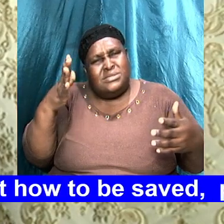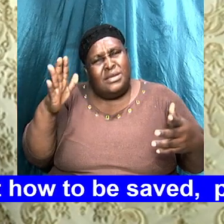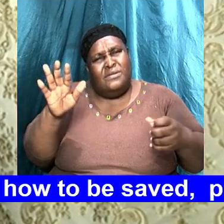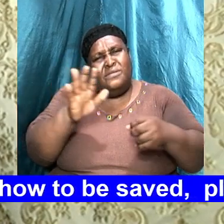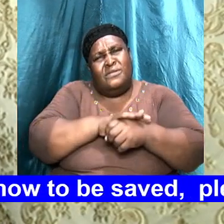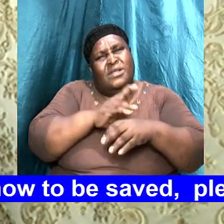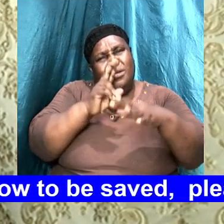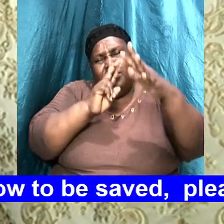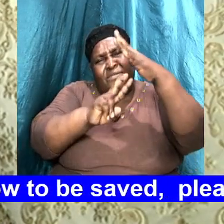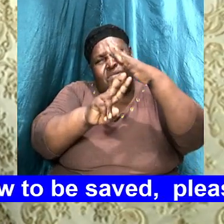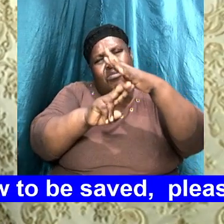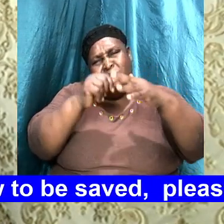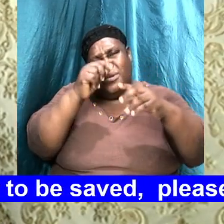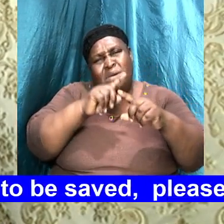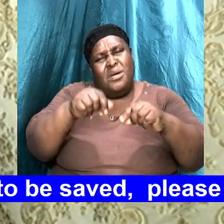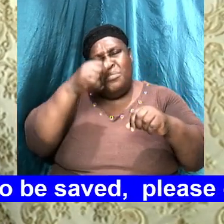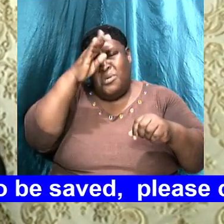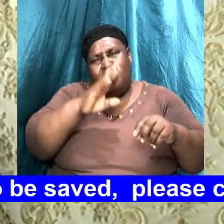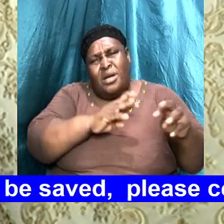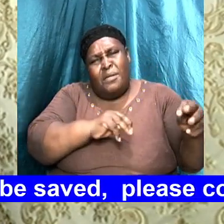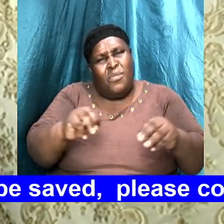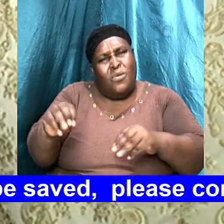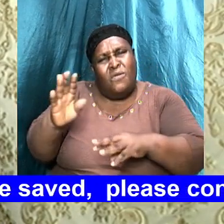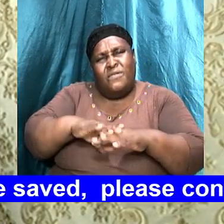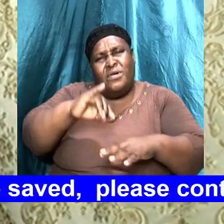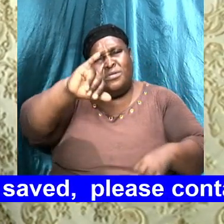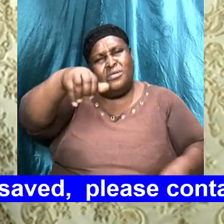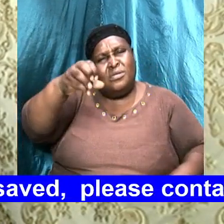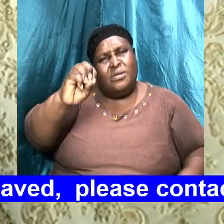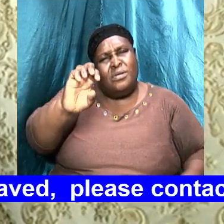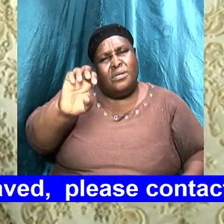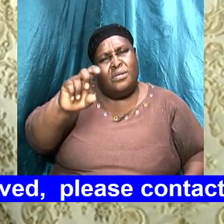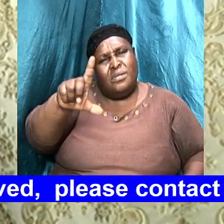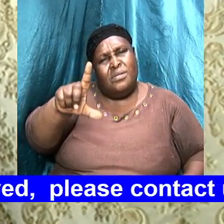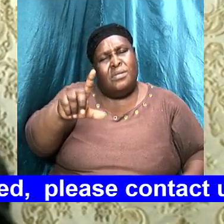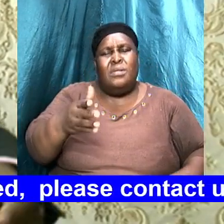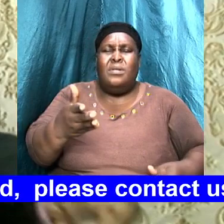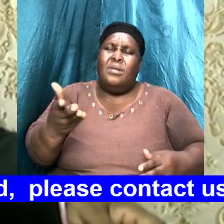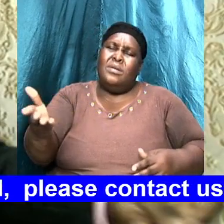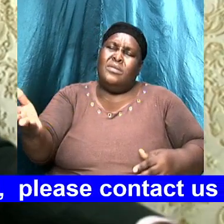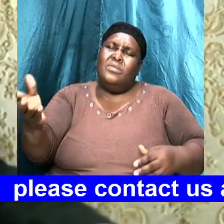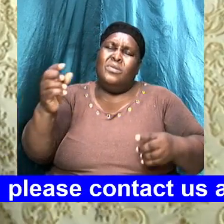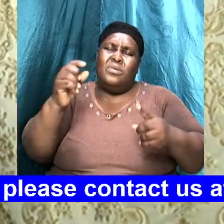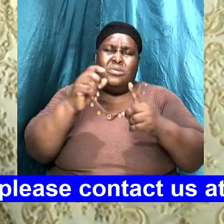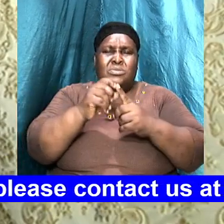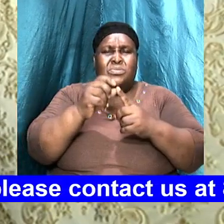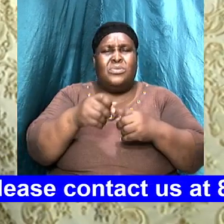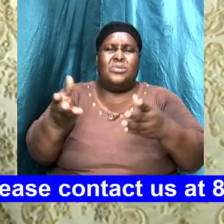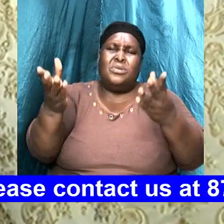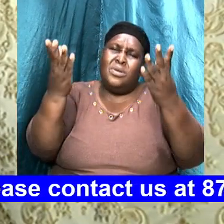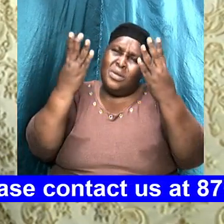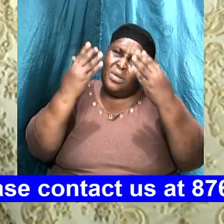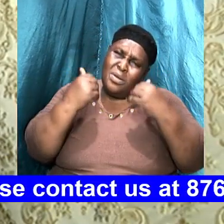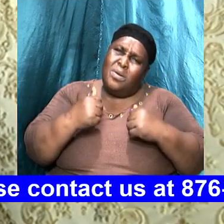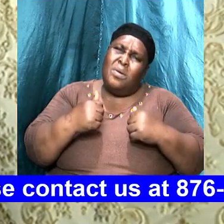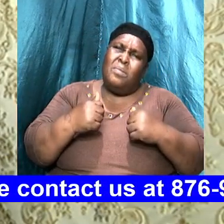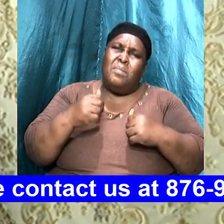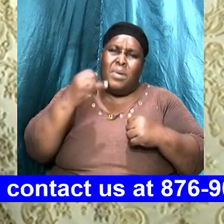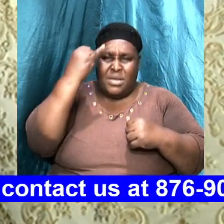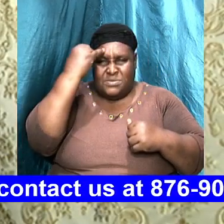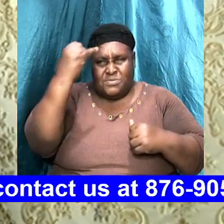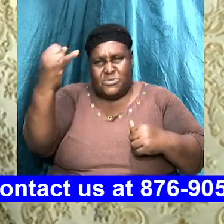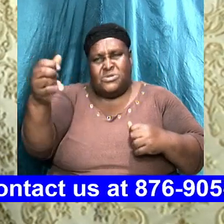and those words came to him by inspiration of the Holy Ghost